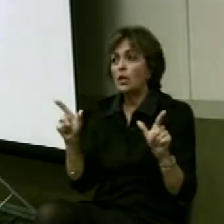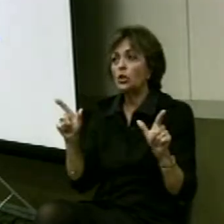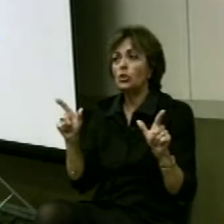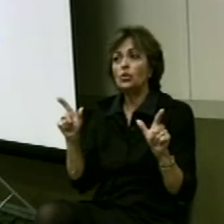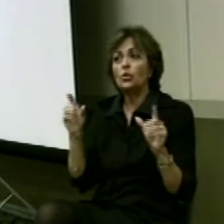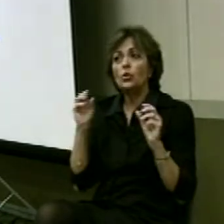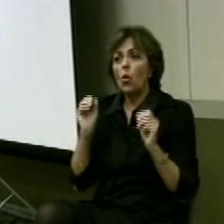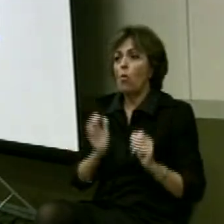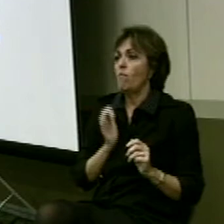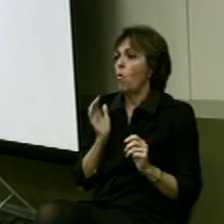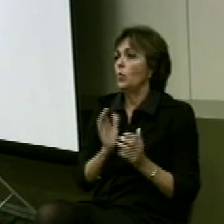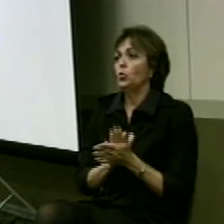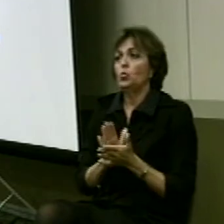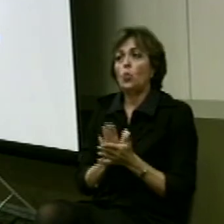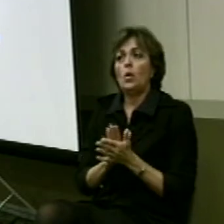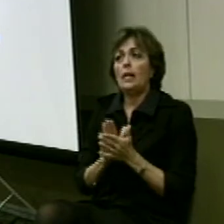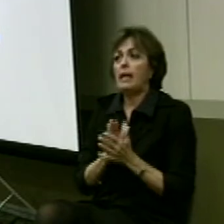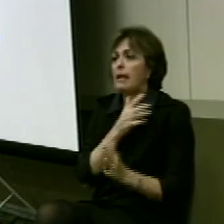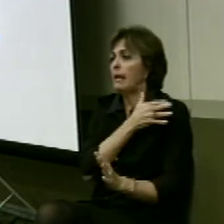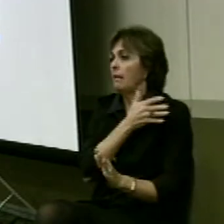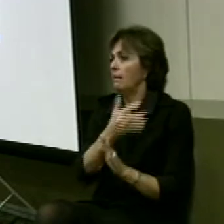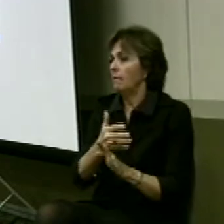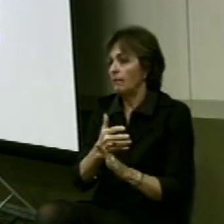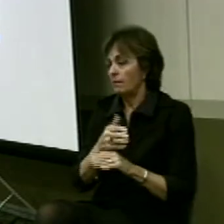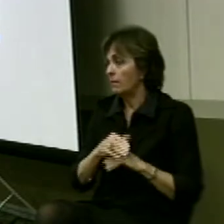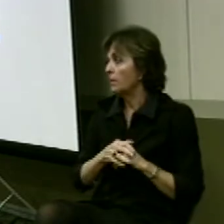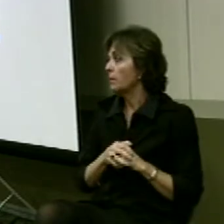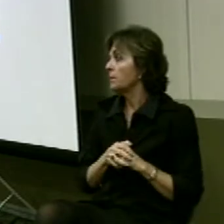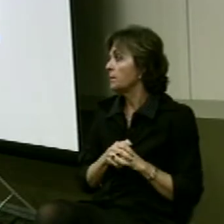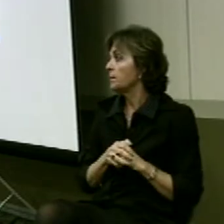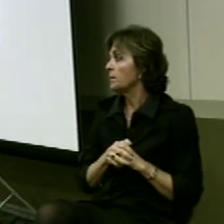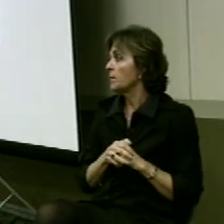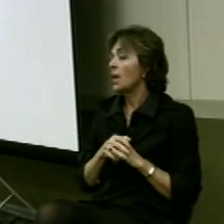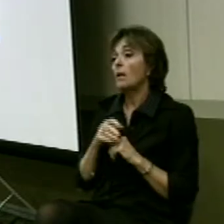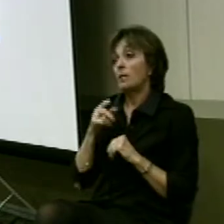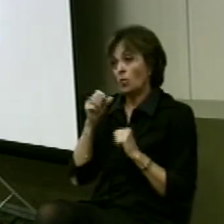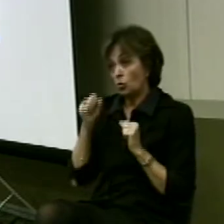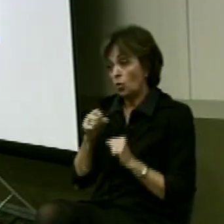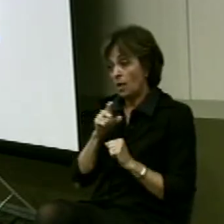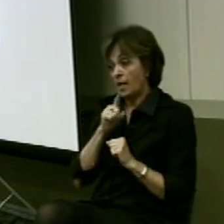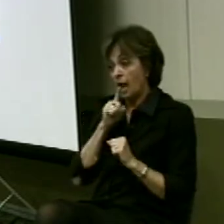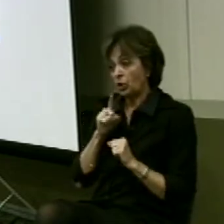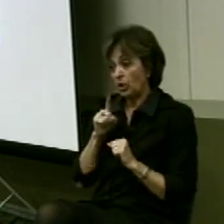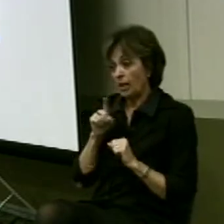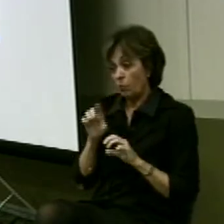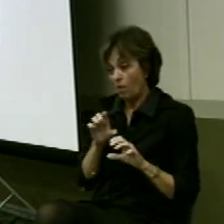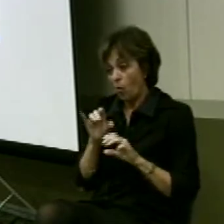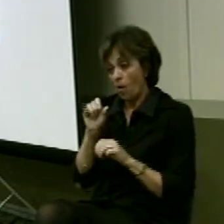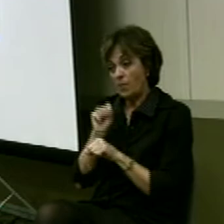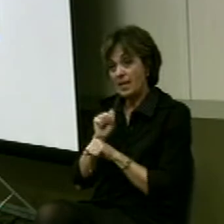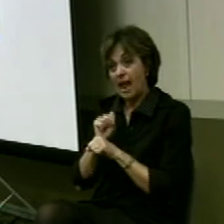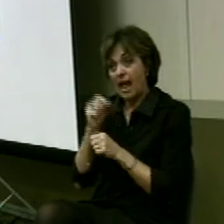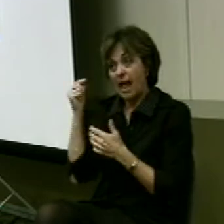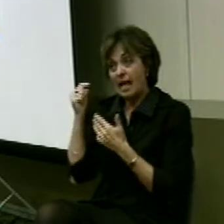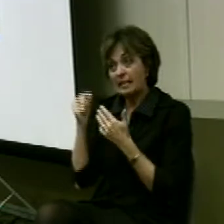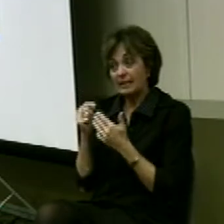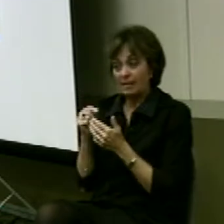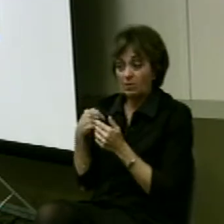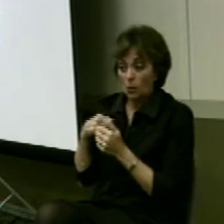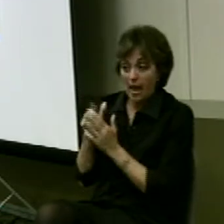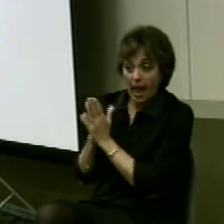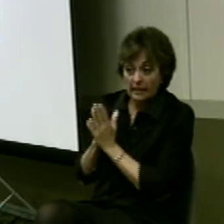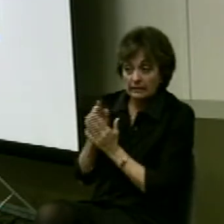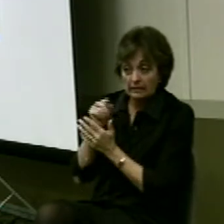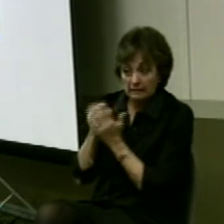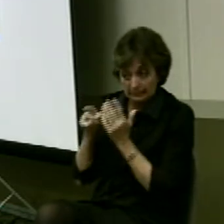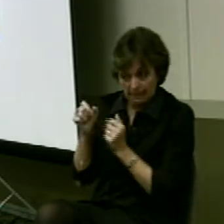deaf, had no language, had no formal schooling up until this point. Could he actually even